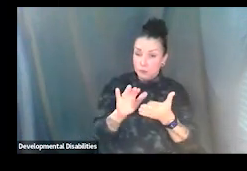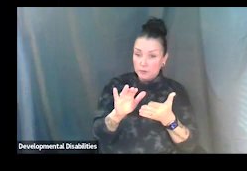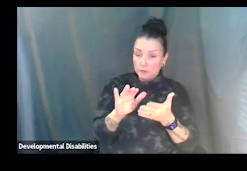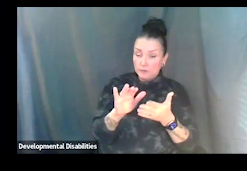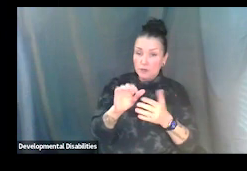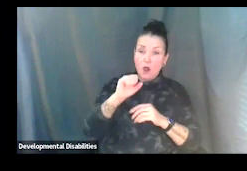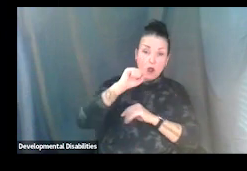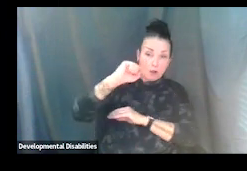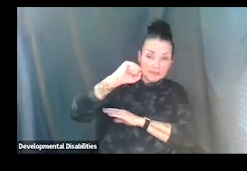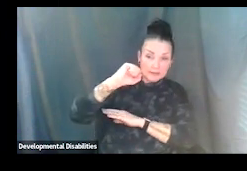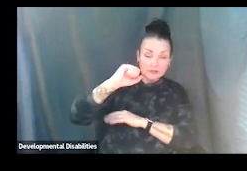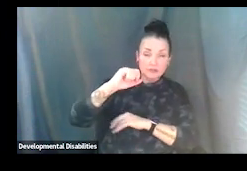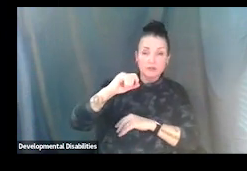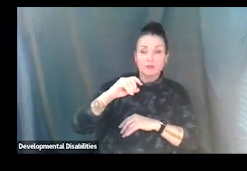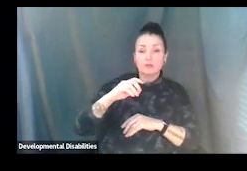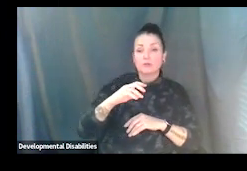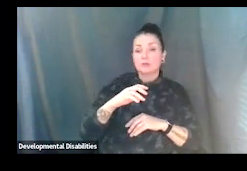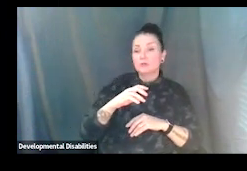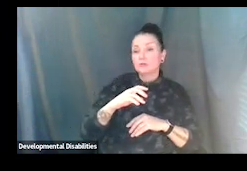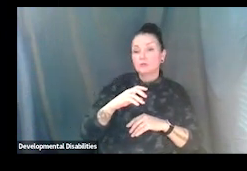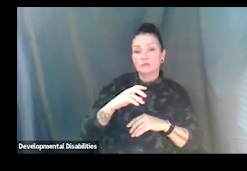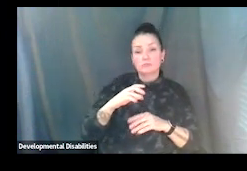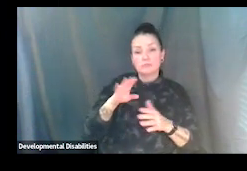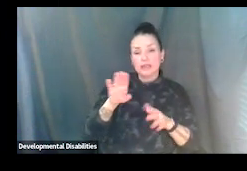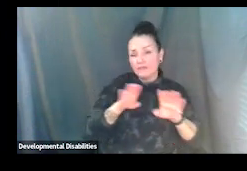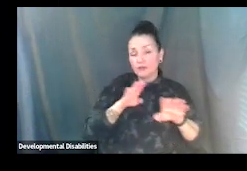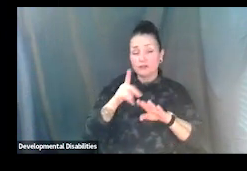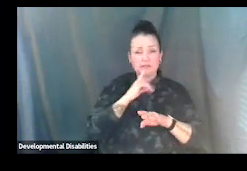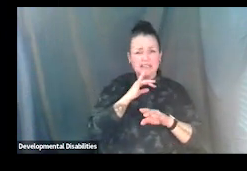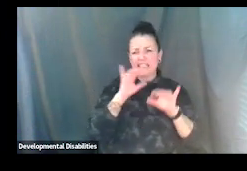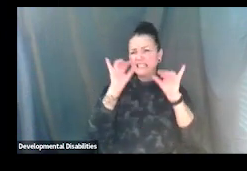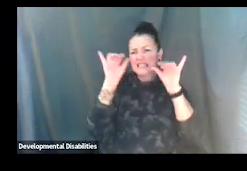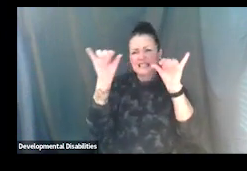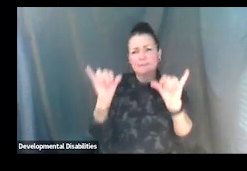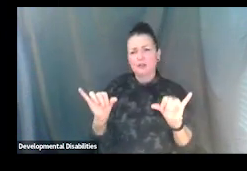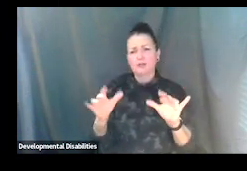and things like that was almost identical in the two groups. So there was no differences whatsoever.